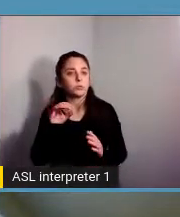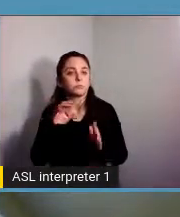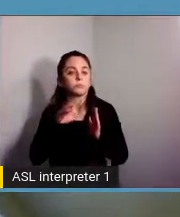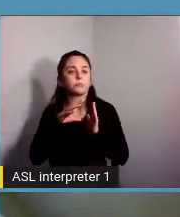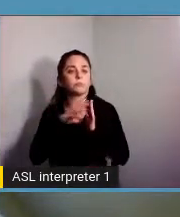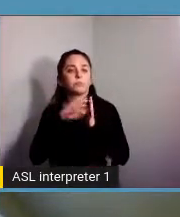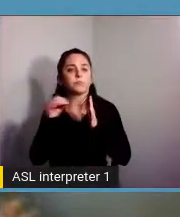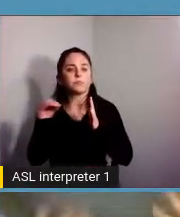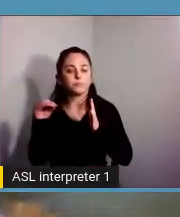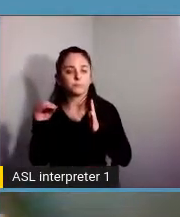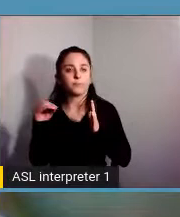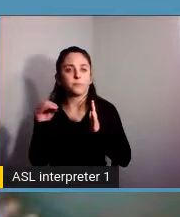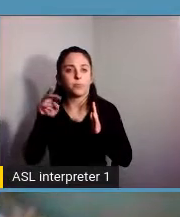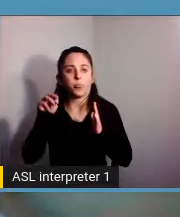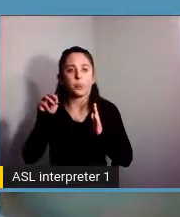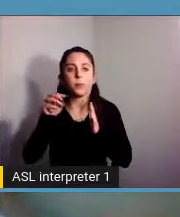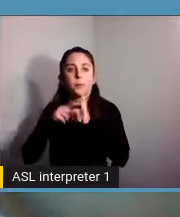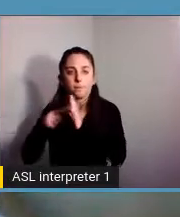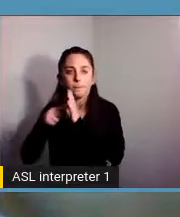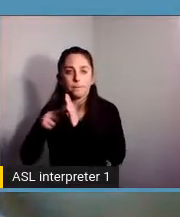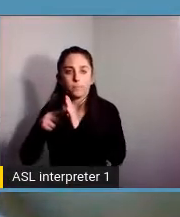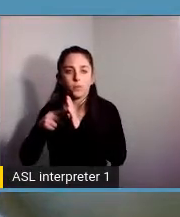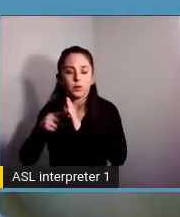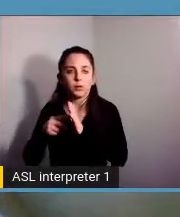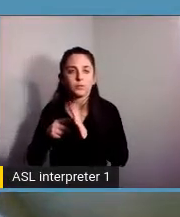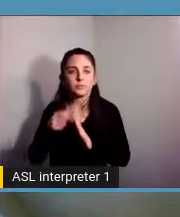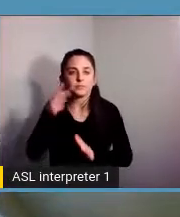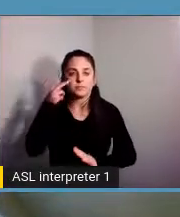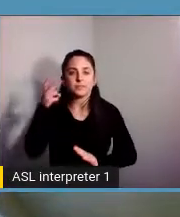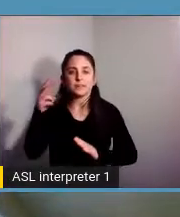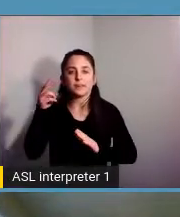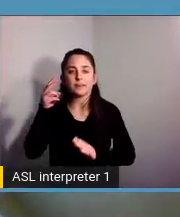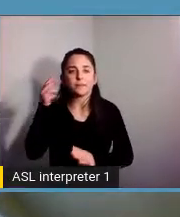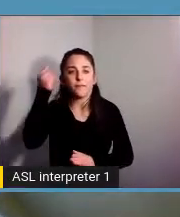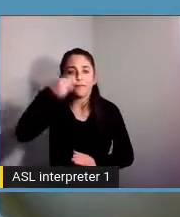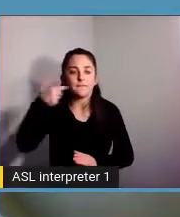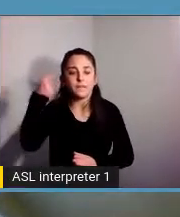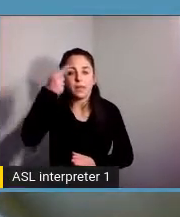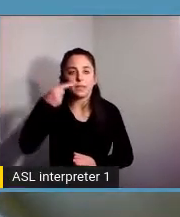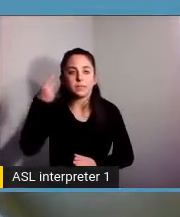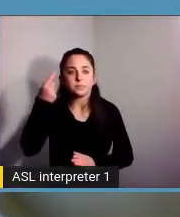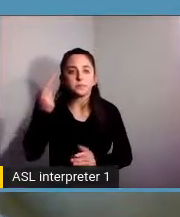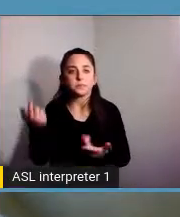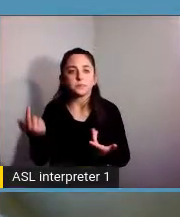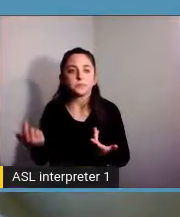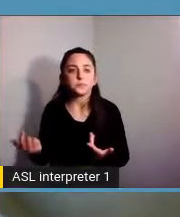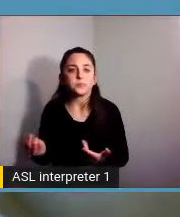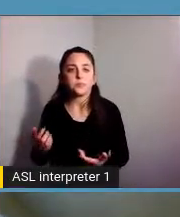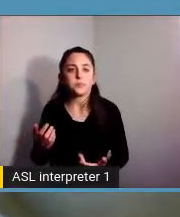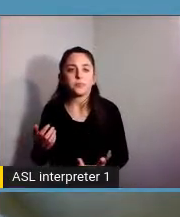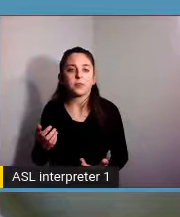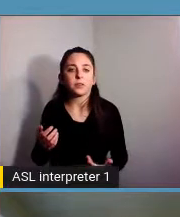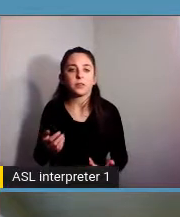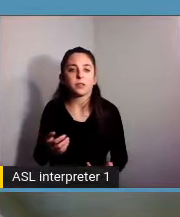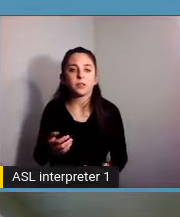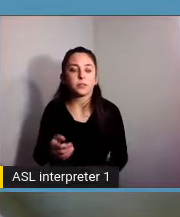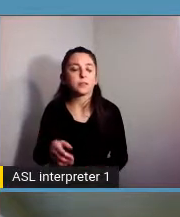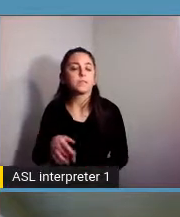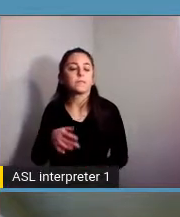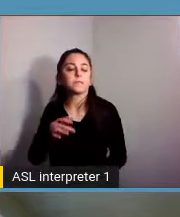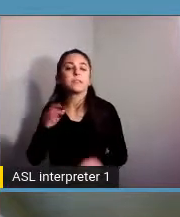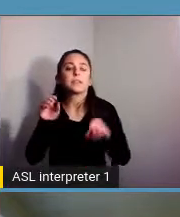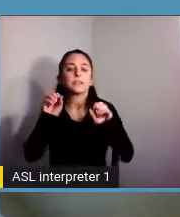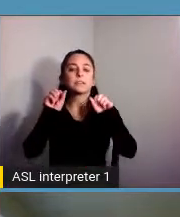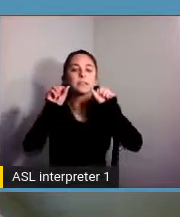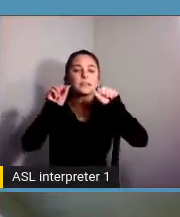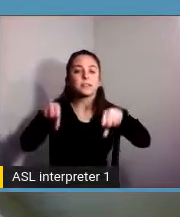soldiers' faces, and they could feel that too. And they'd get then the ability to see and feel, to feel and interpret the